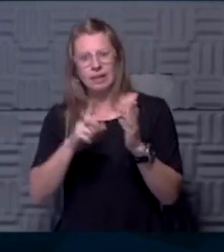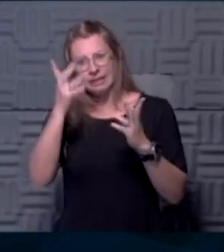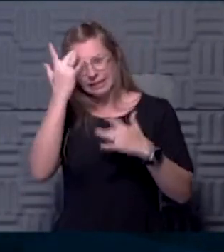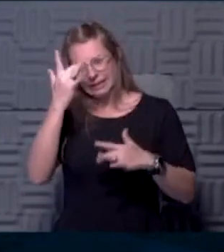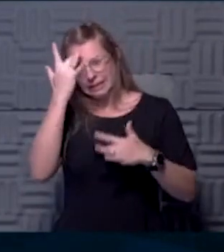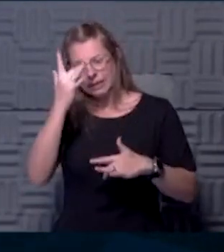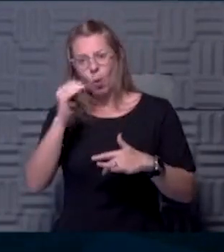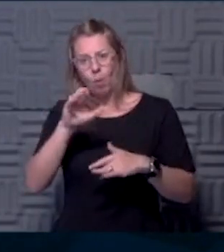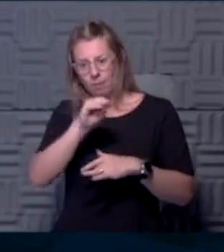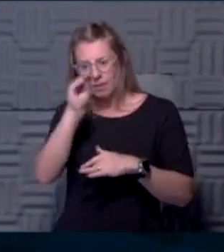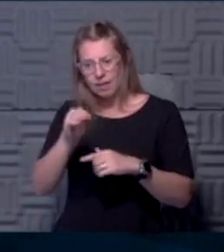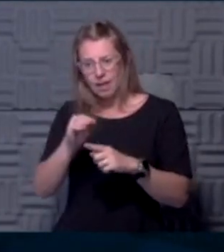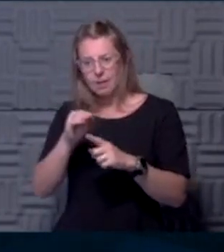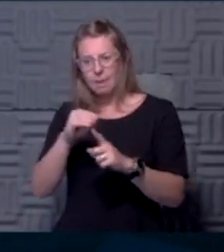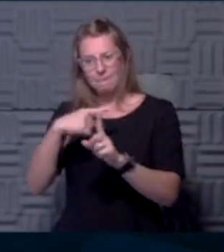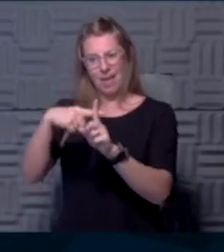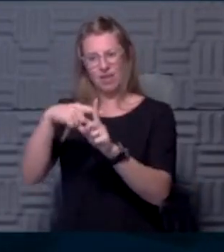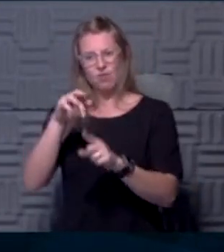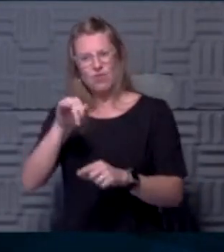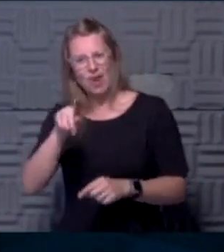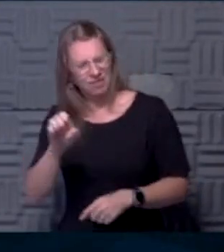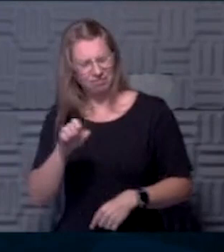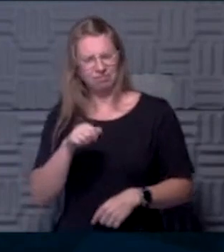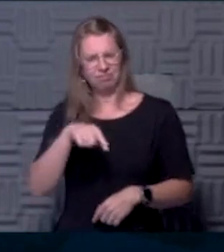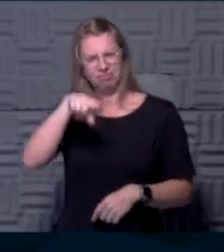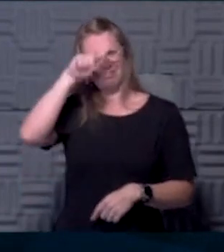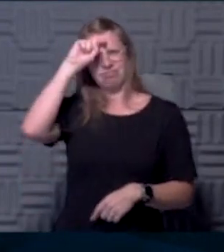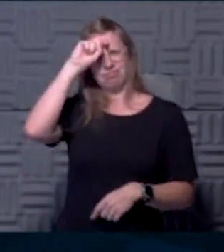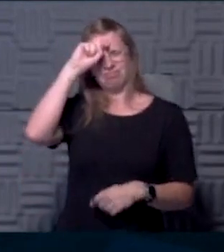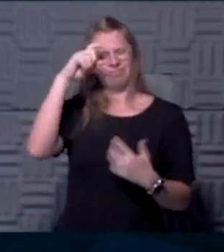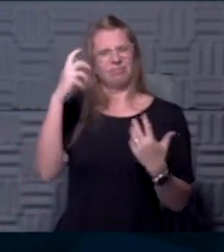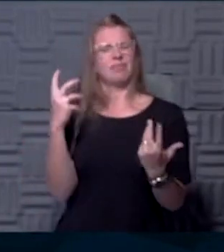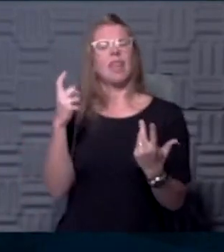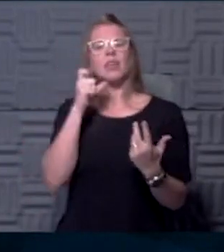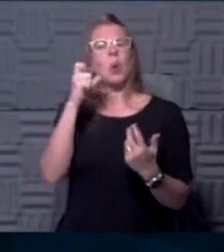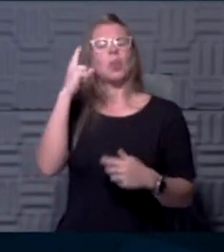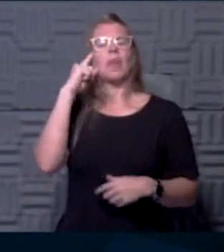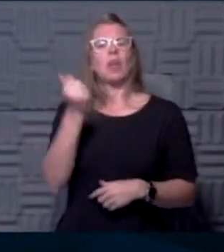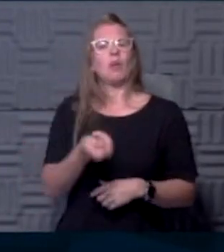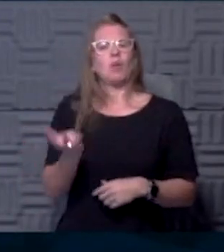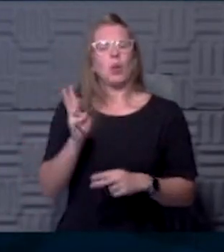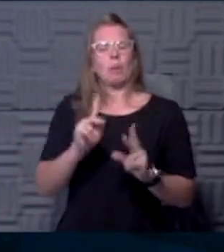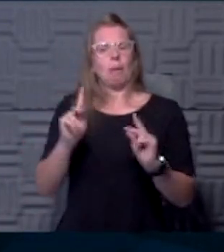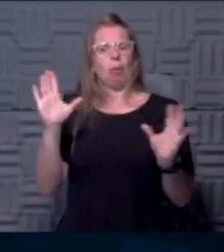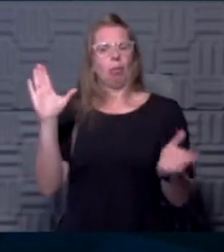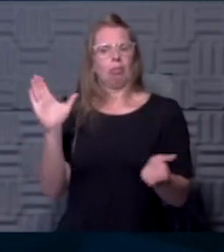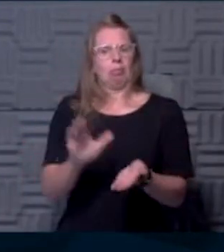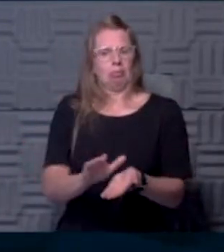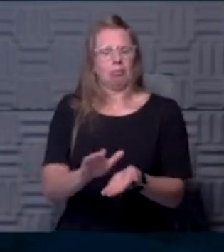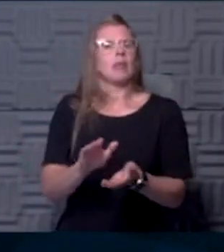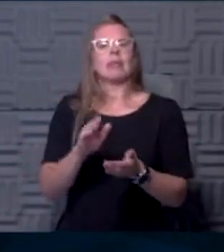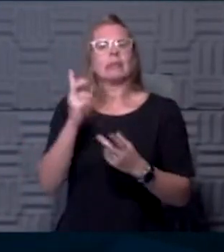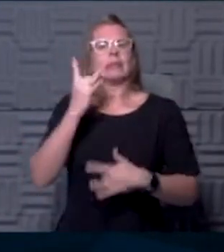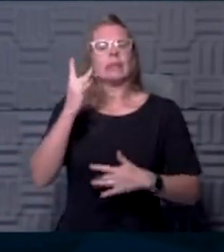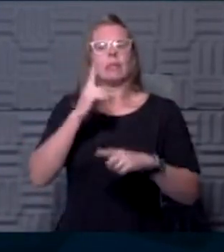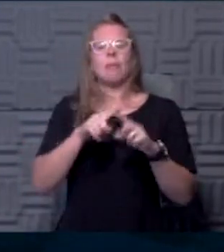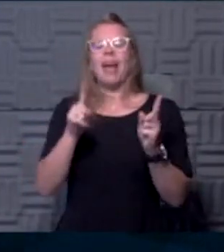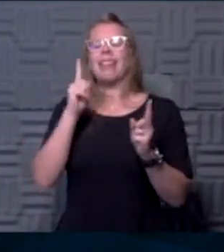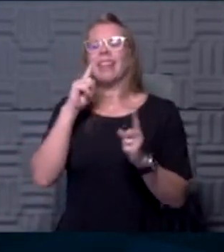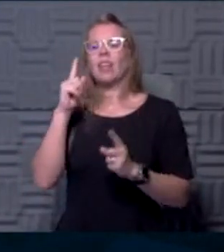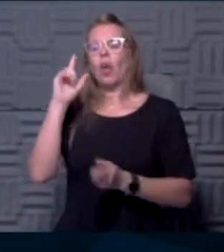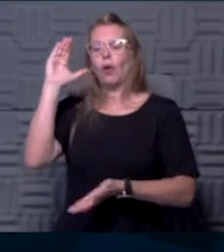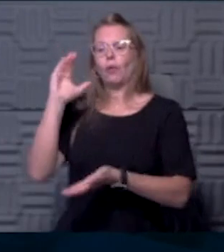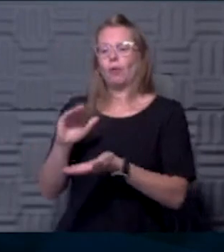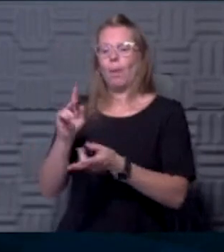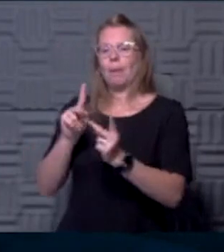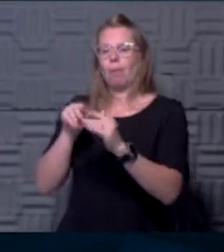or this percent positivity rate, we think, I don't think that it's fewer people who have the disease. I think that it's fewer people who are probably